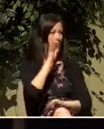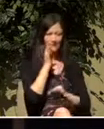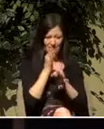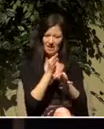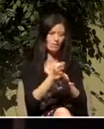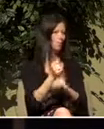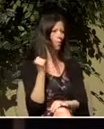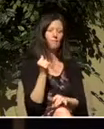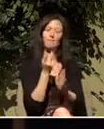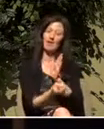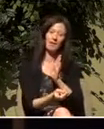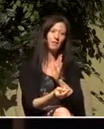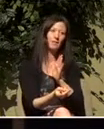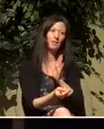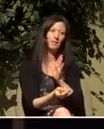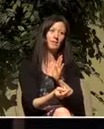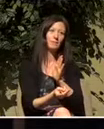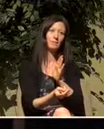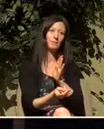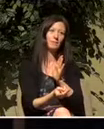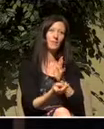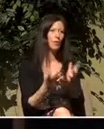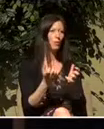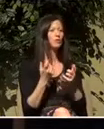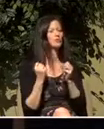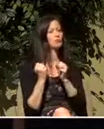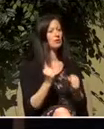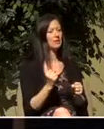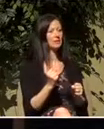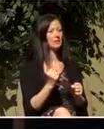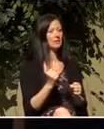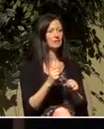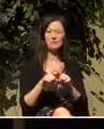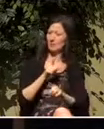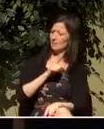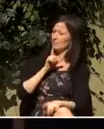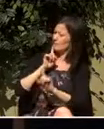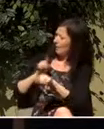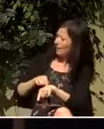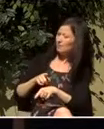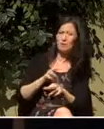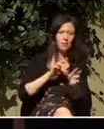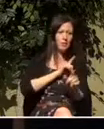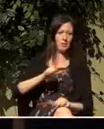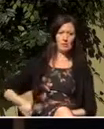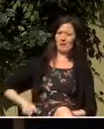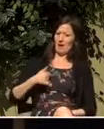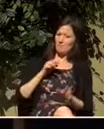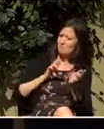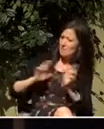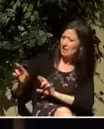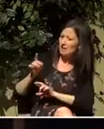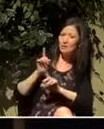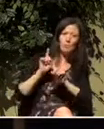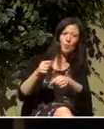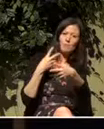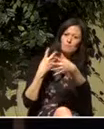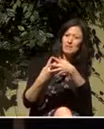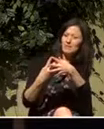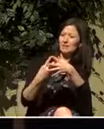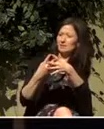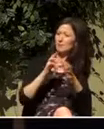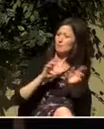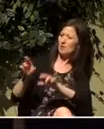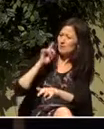back, strengthen your brothers." But he replied, "Lord, I'm ready to go with you to prison and to death."